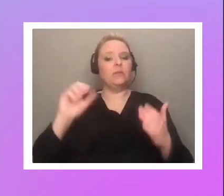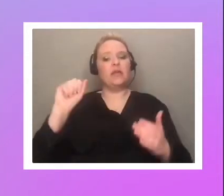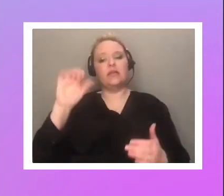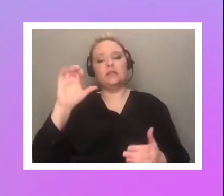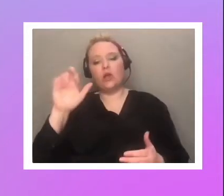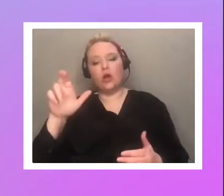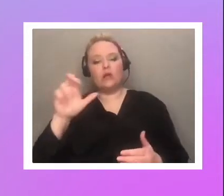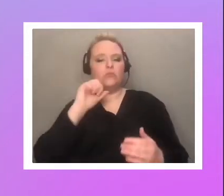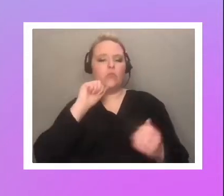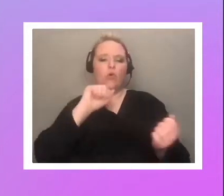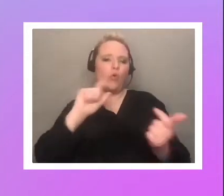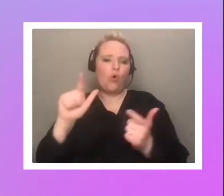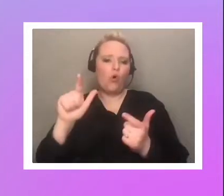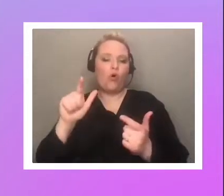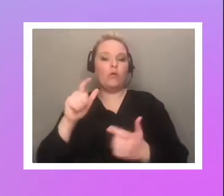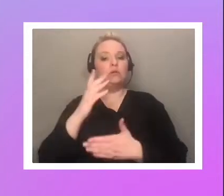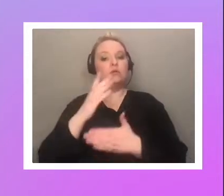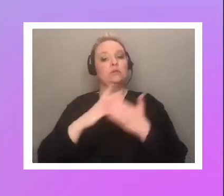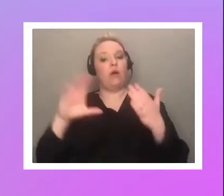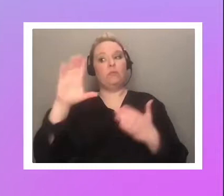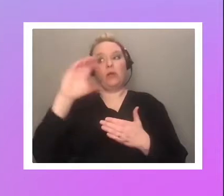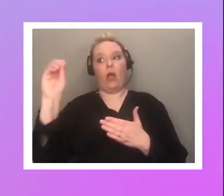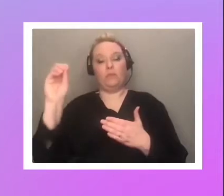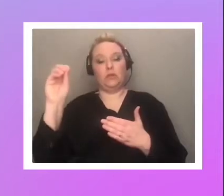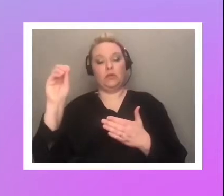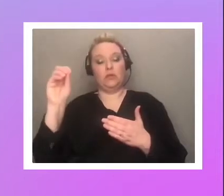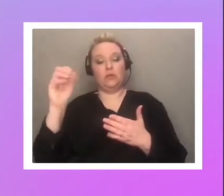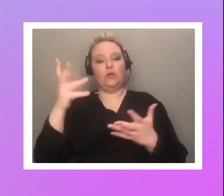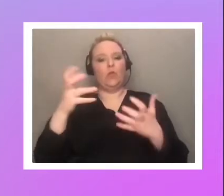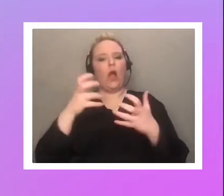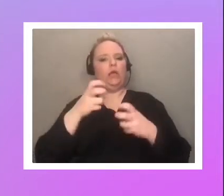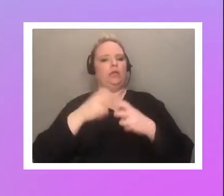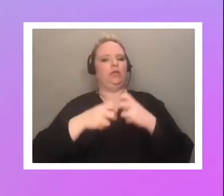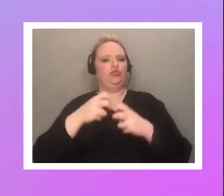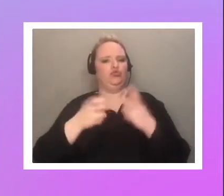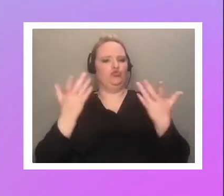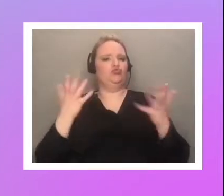Some companies just want the issues.